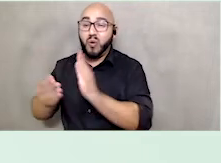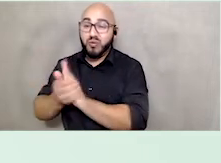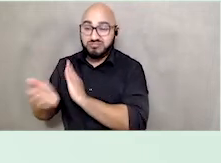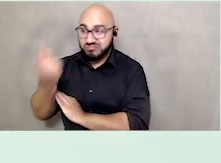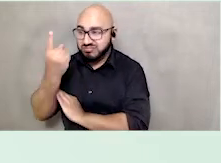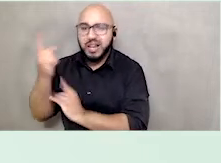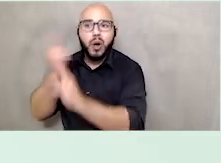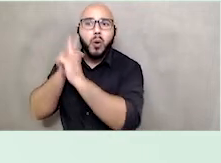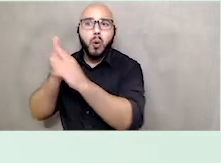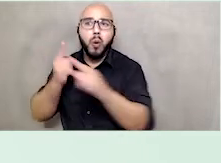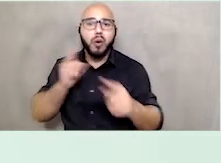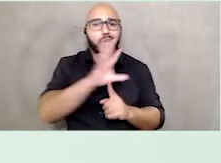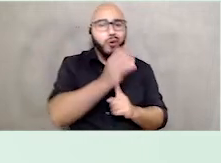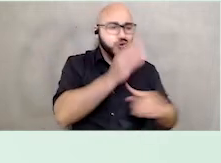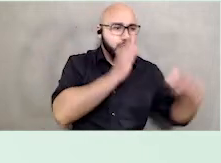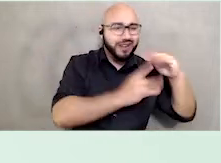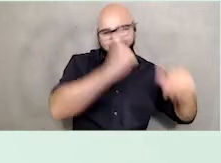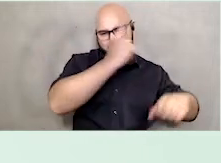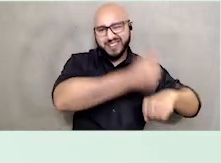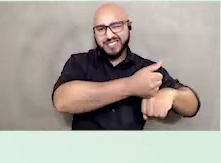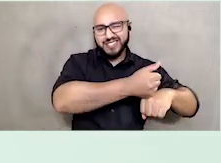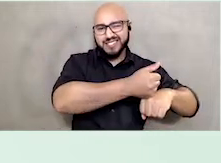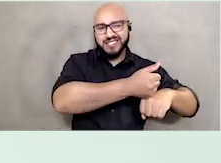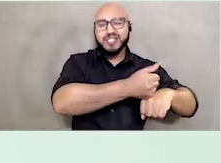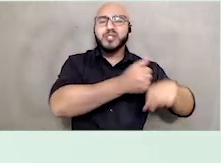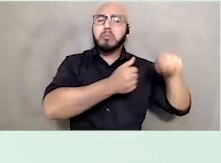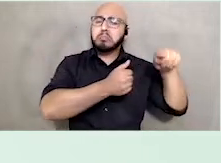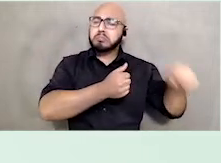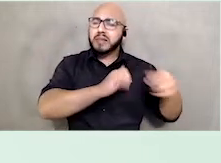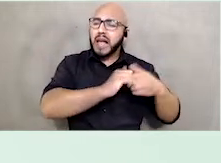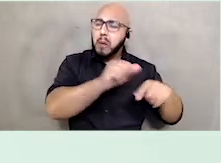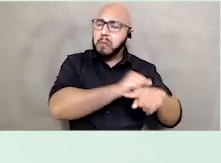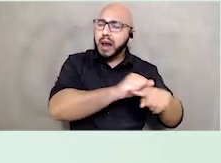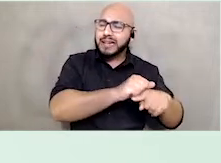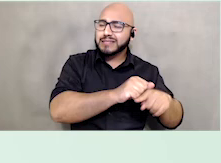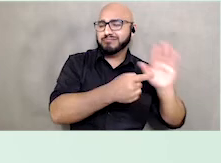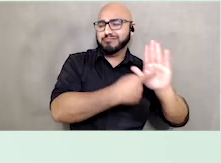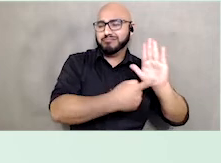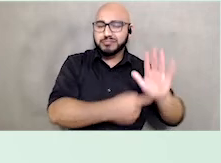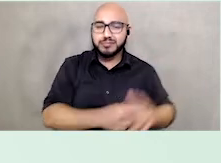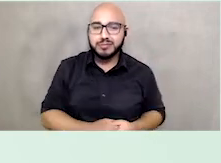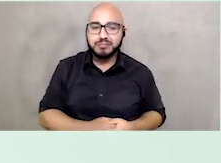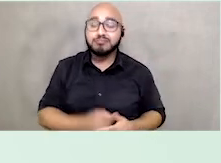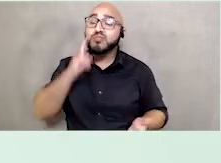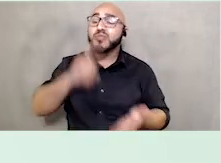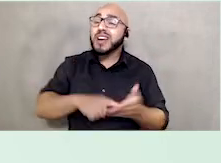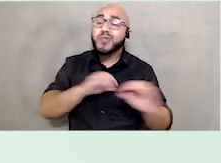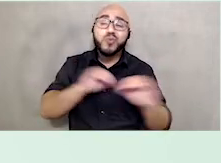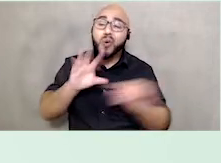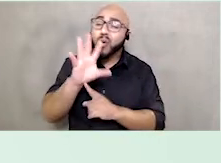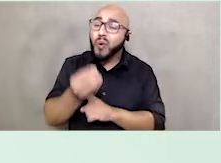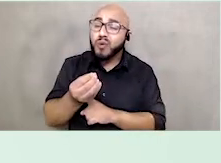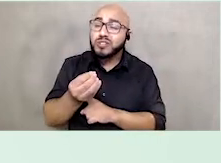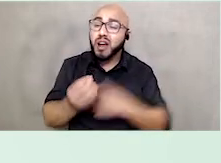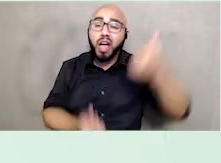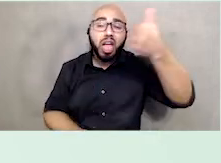few ways to practice cultural humility in our daily lives. Recognize that no culture is superior to another.